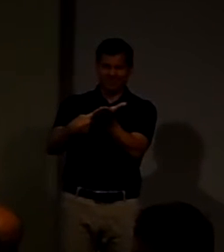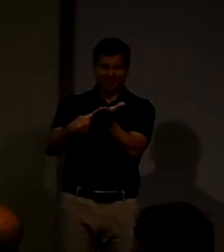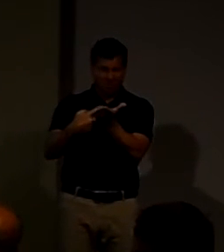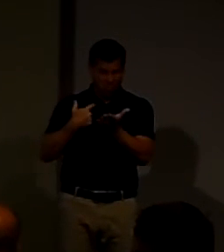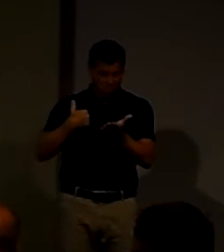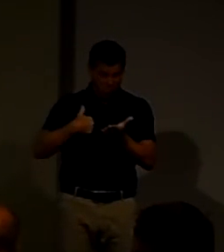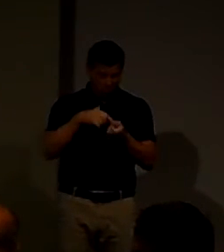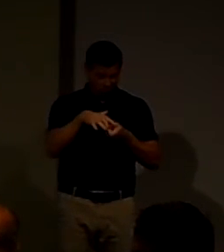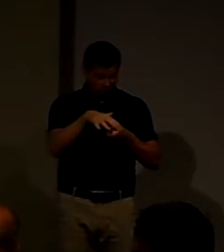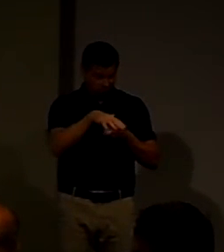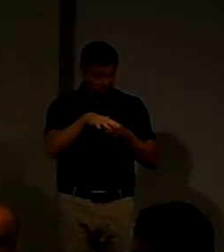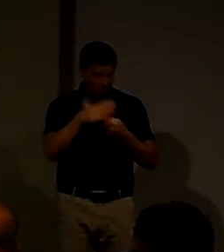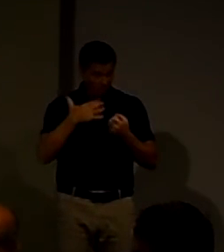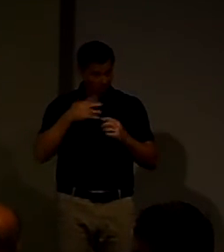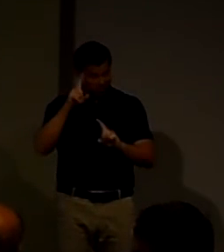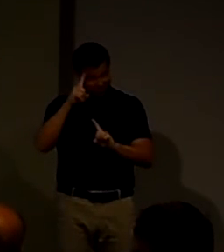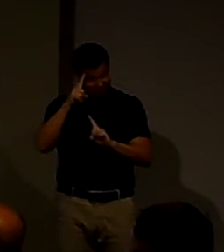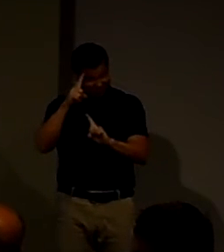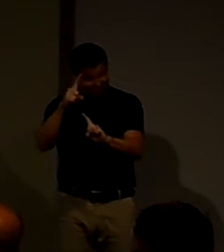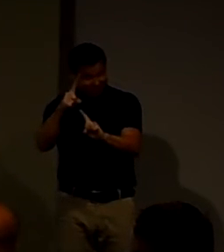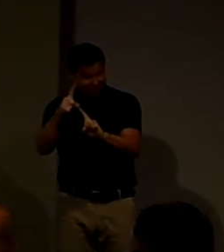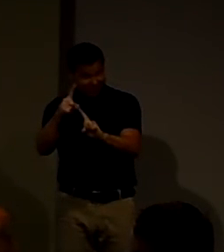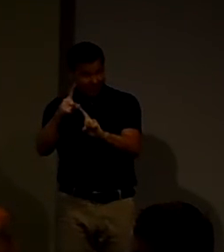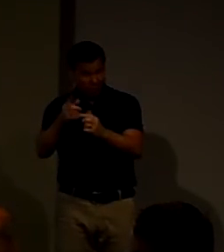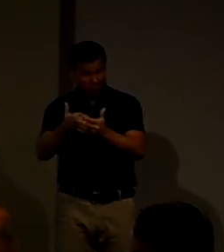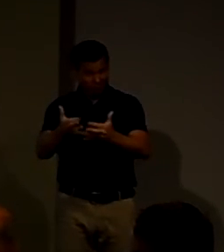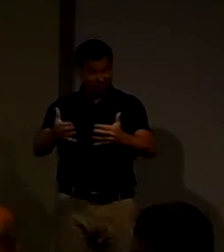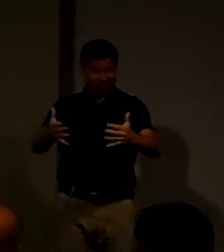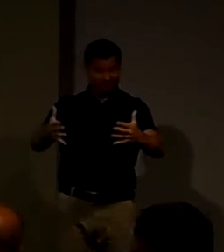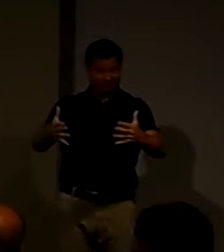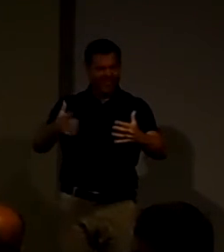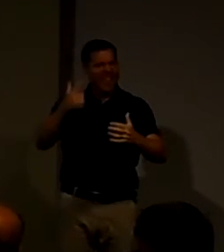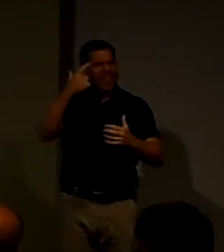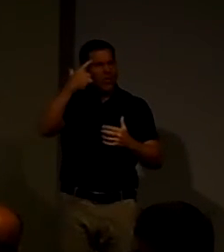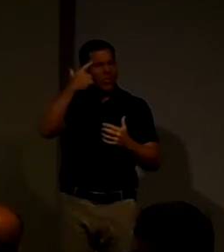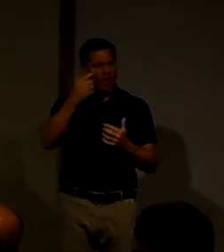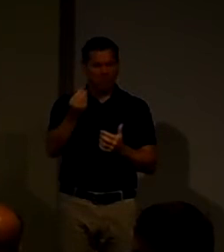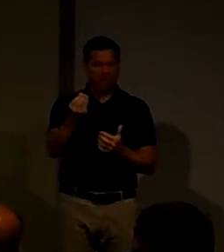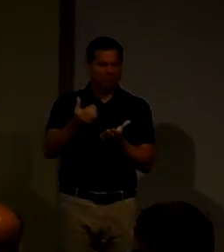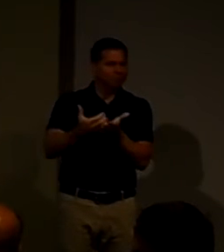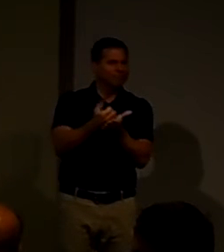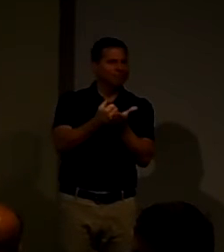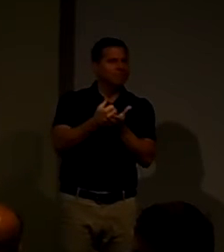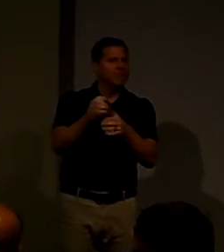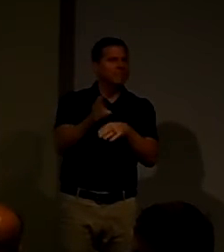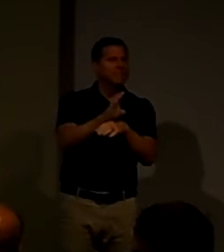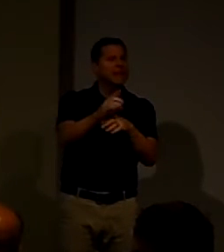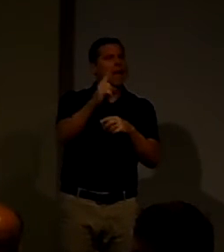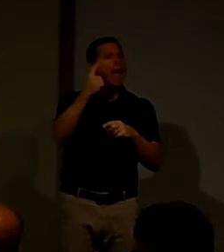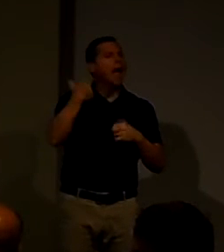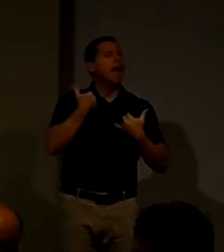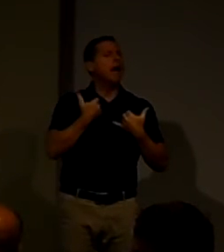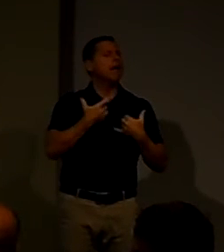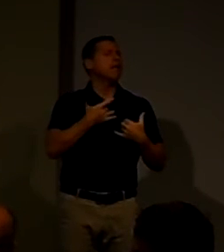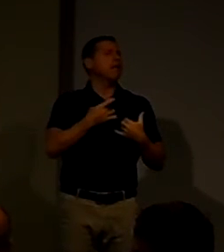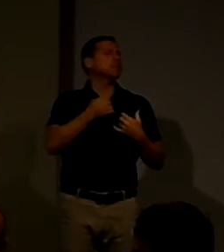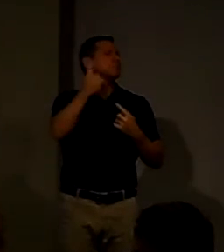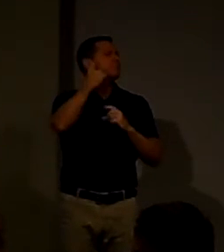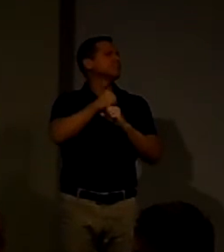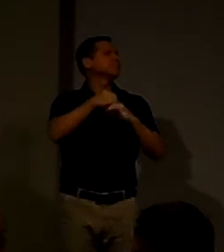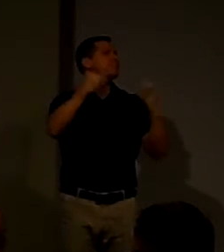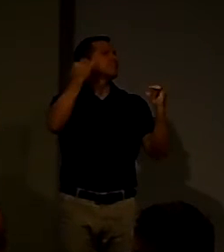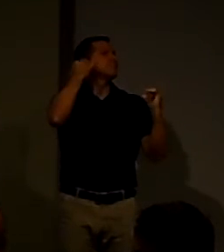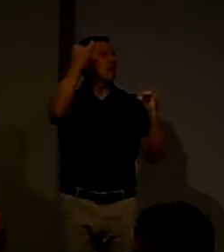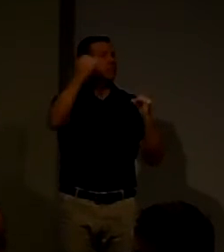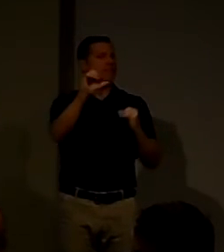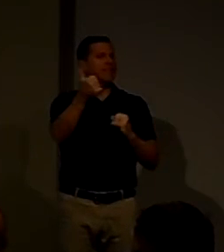go as a region? Think about it though, with that level of economic activity, I like to think that in 10 years from now, the quantity